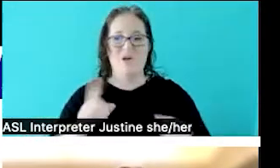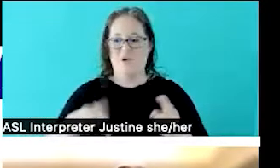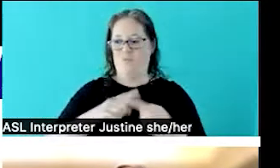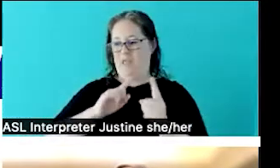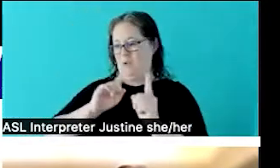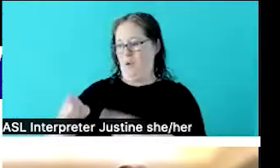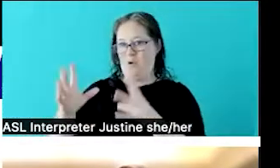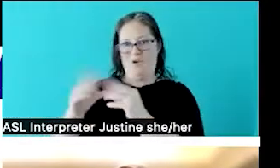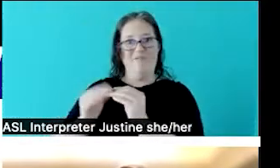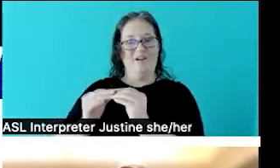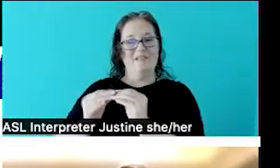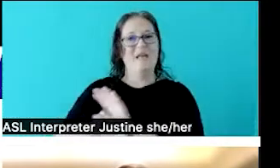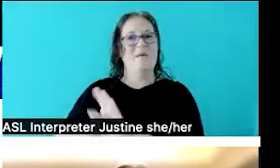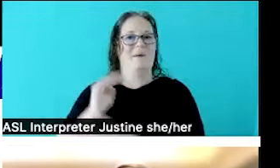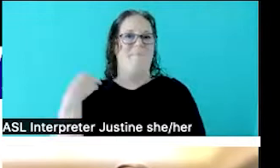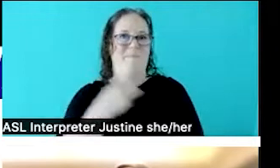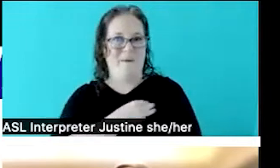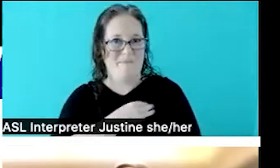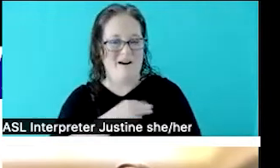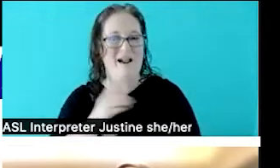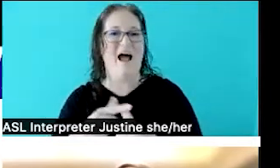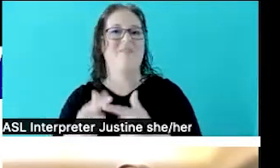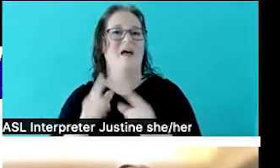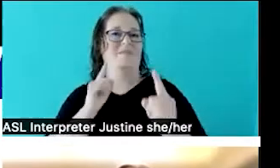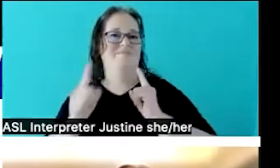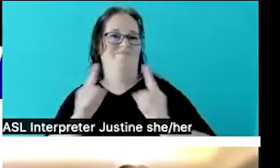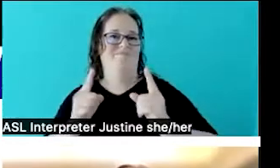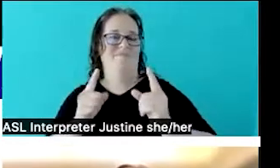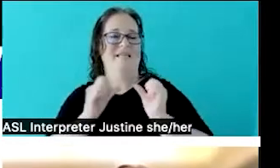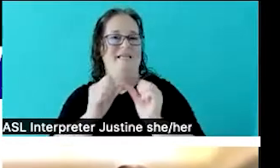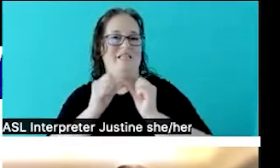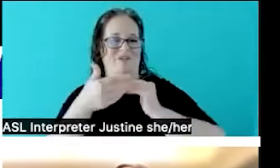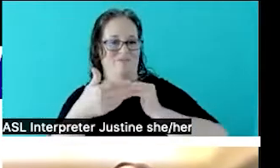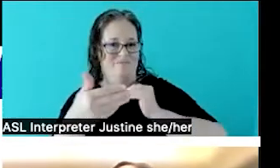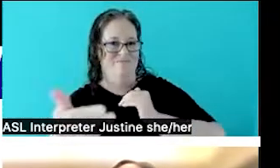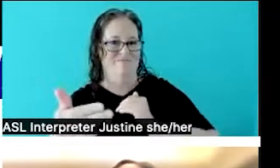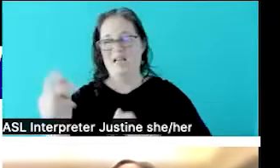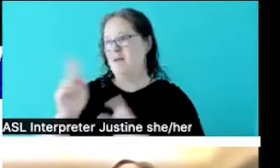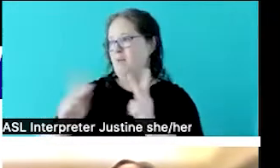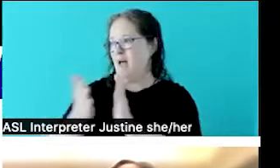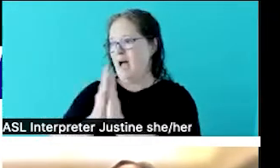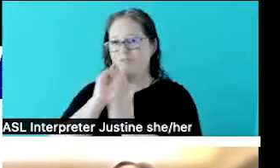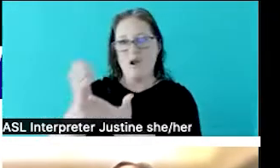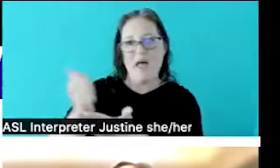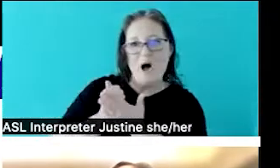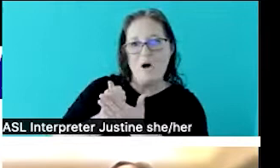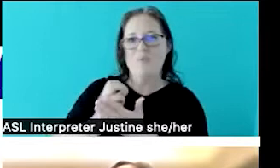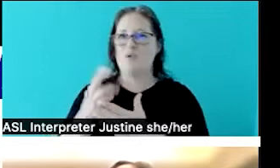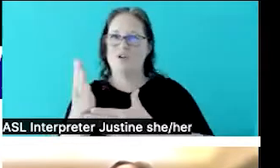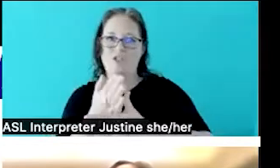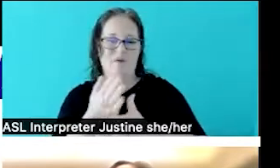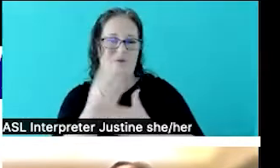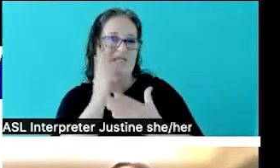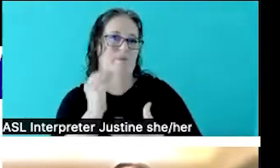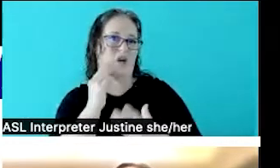of VSA, and people ask for help, share experiences, and there is